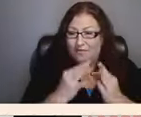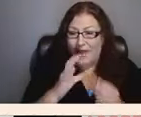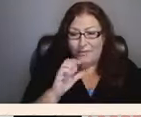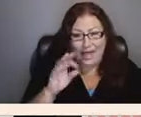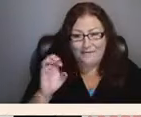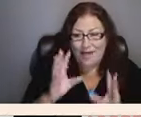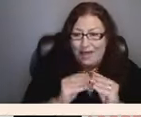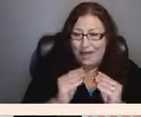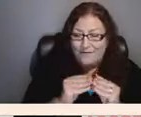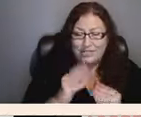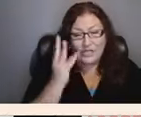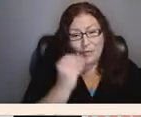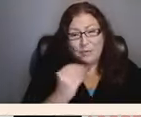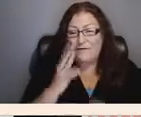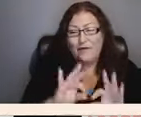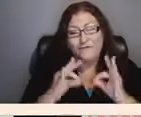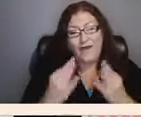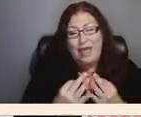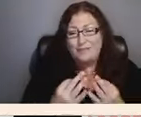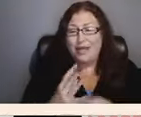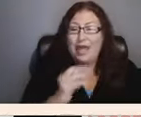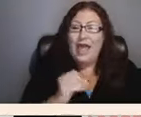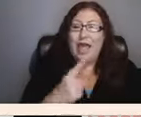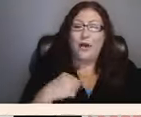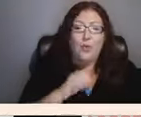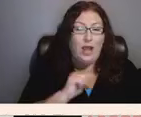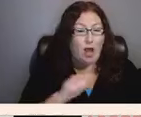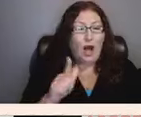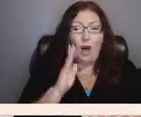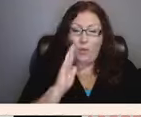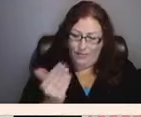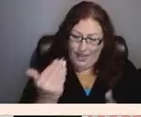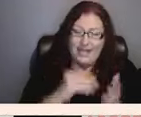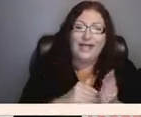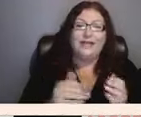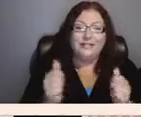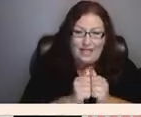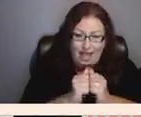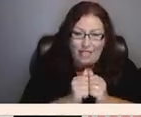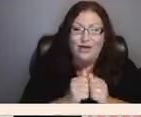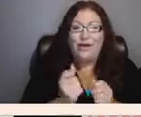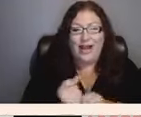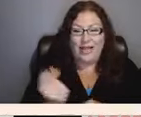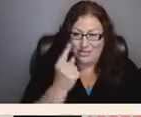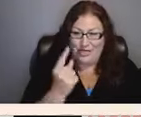beautiful family, and we will all be again together next year.